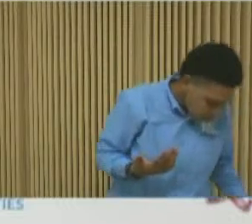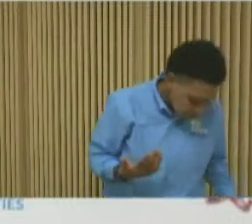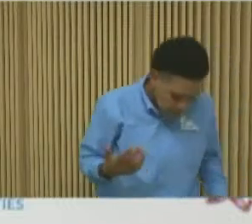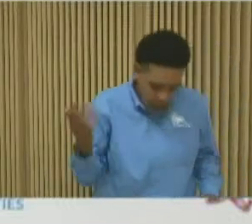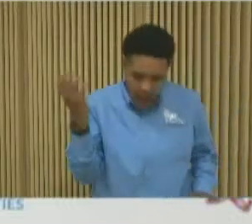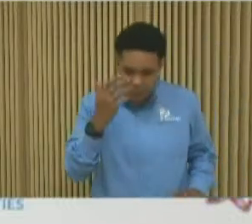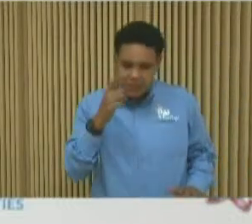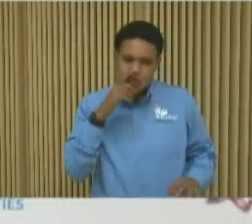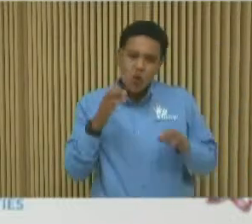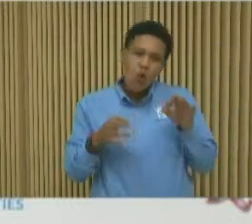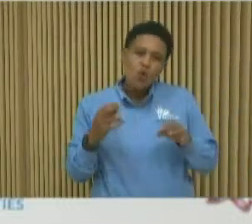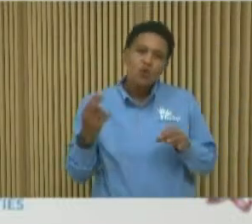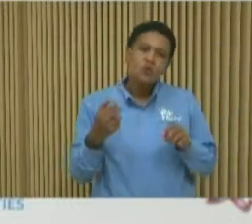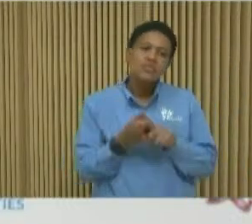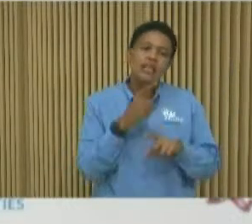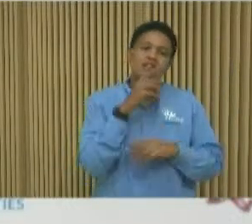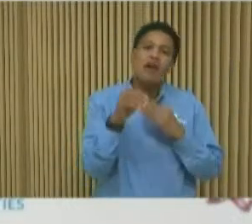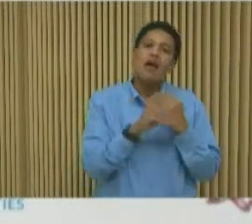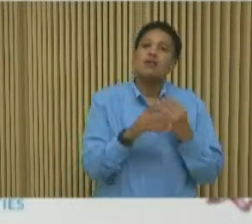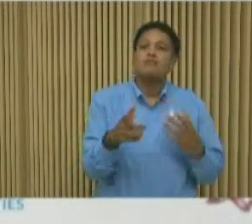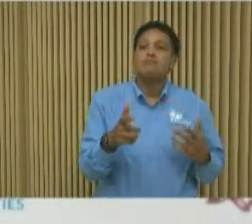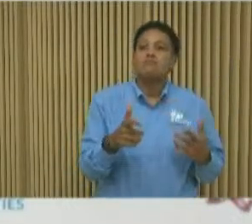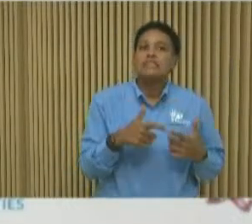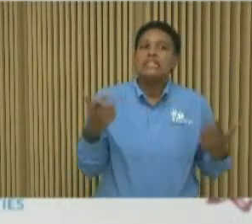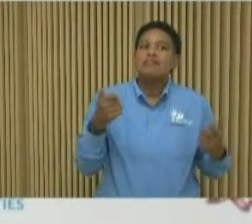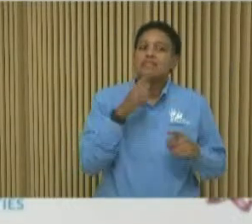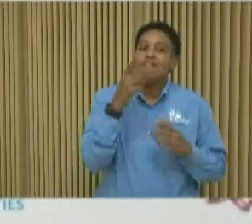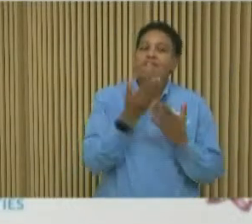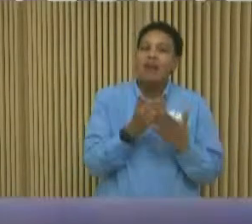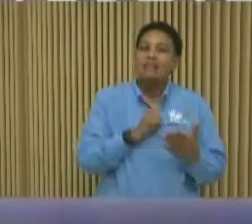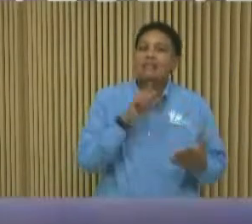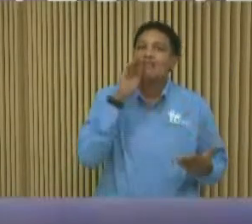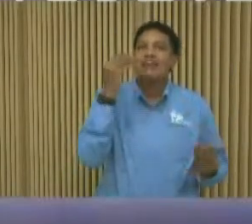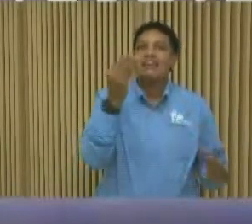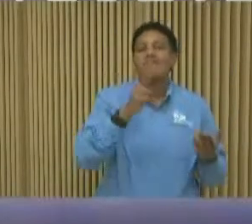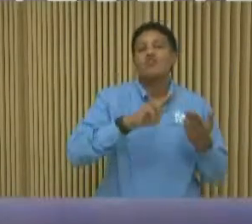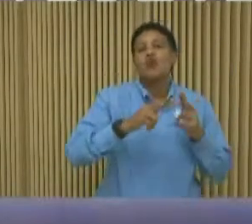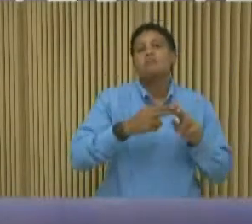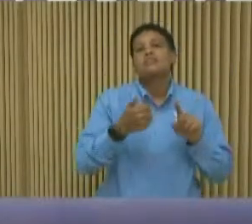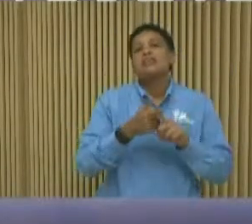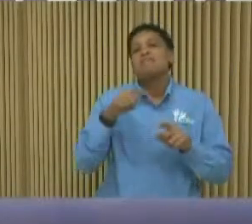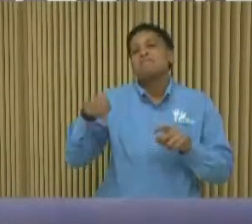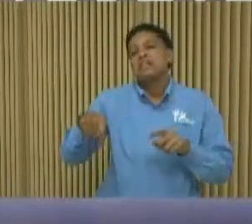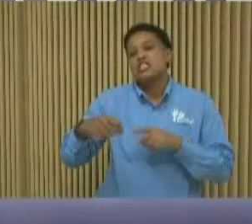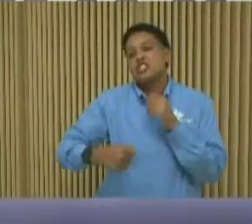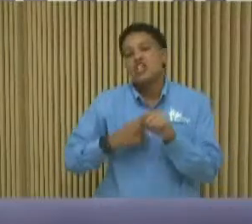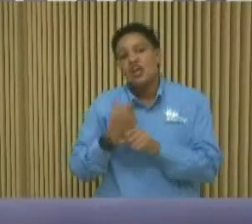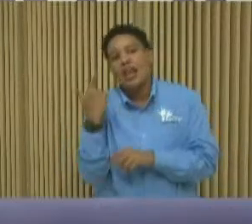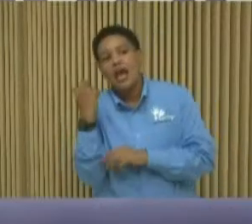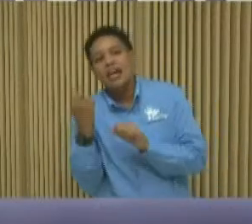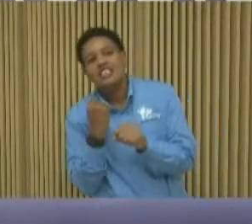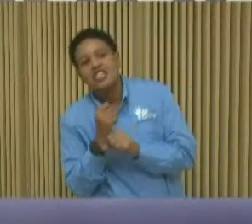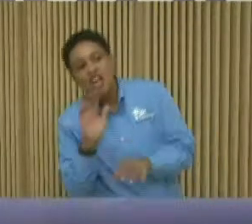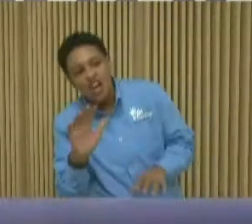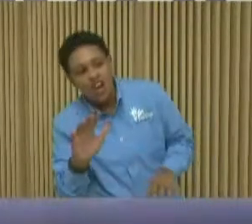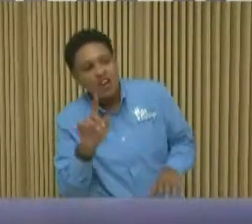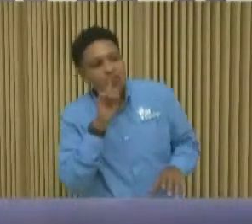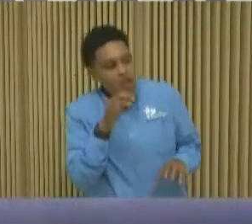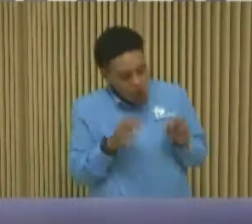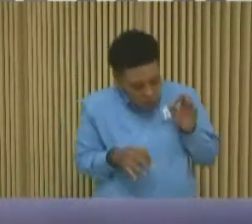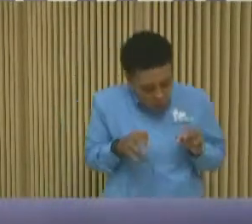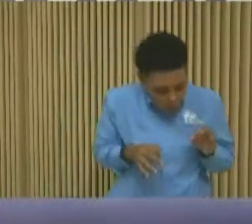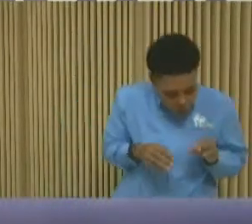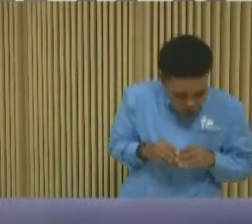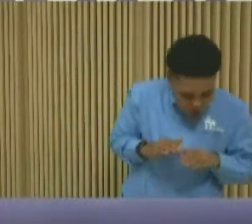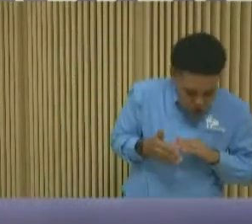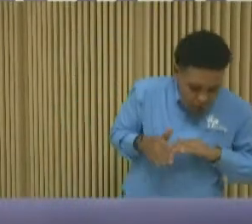it significantly. In fact, I give figures about this year. Last year, the courts across